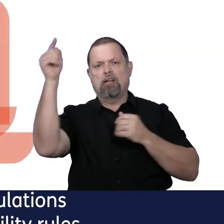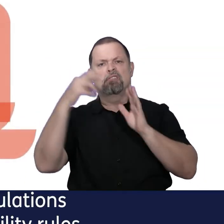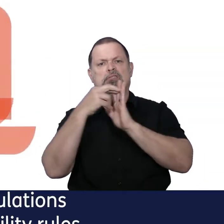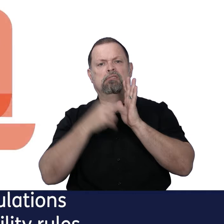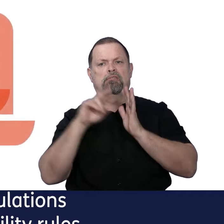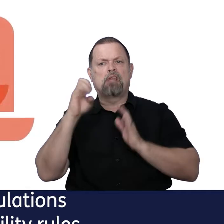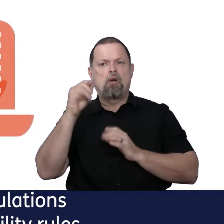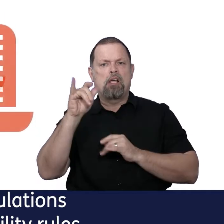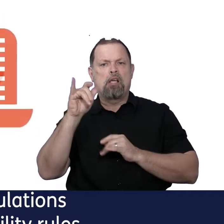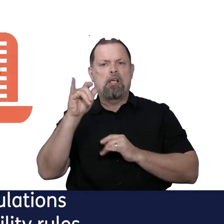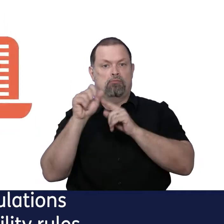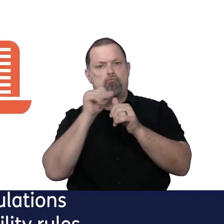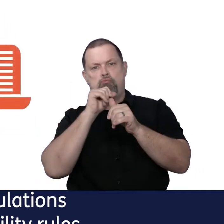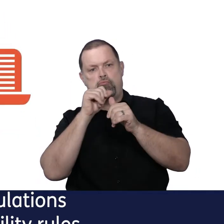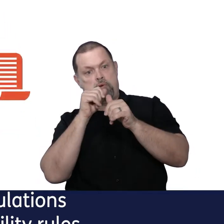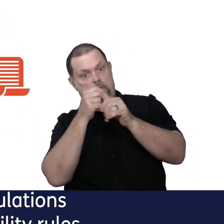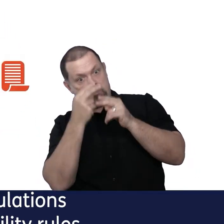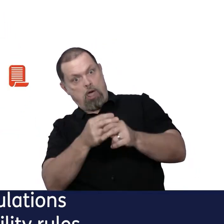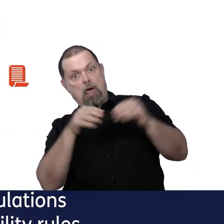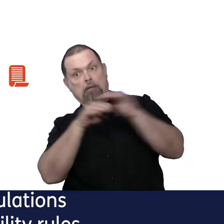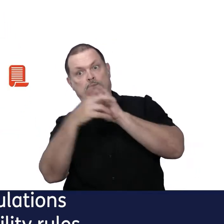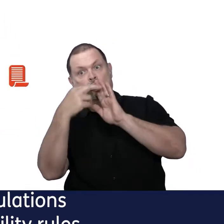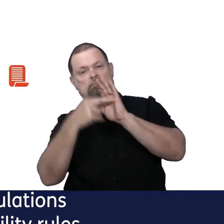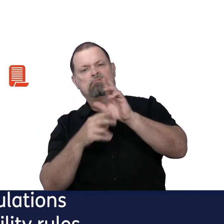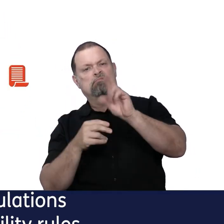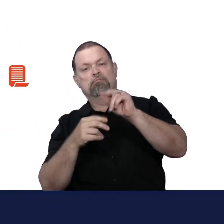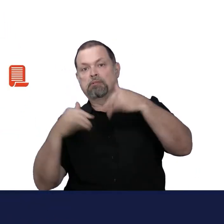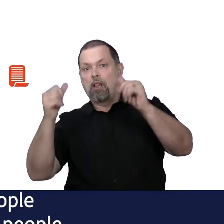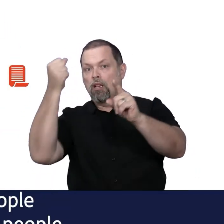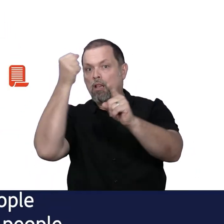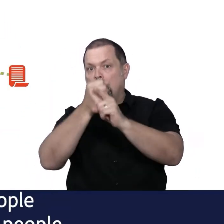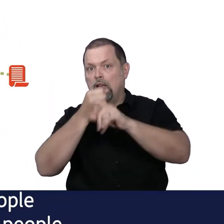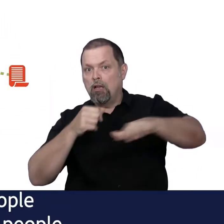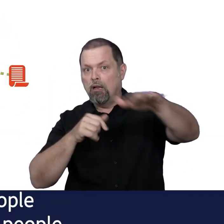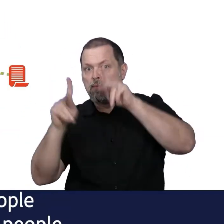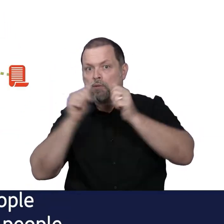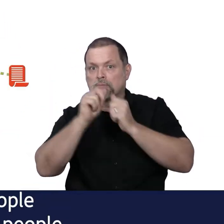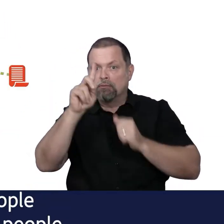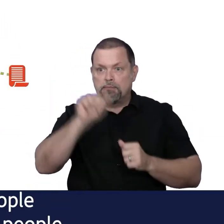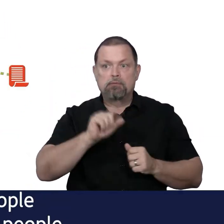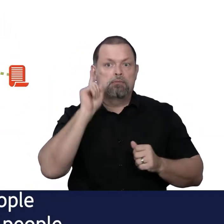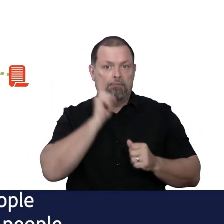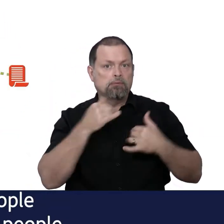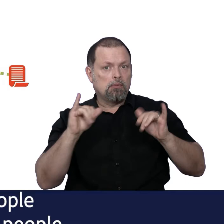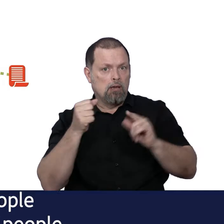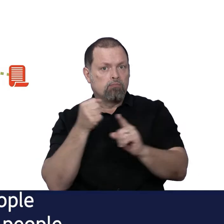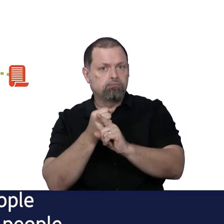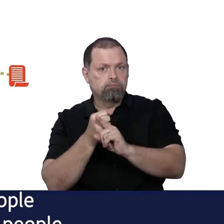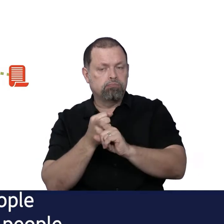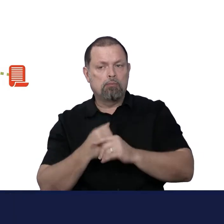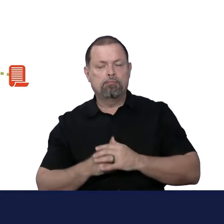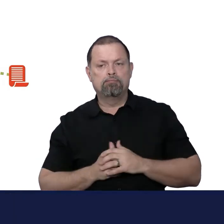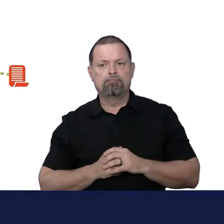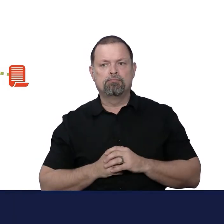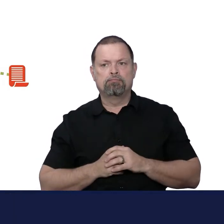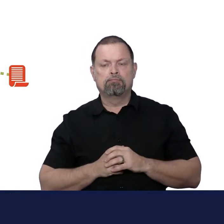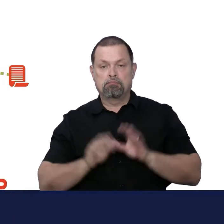There are many other regulations that are not called accessibility rules, but they still affect people with disabilities and deaf